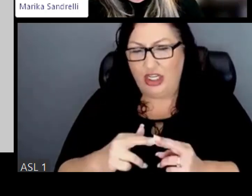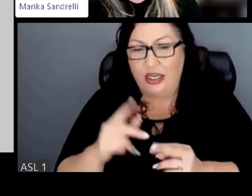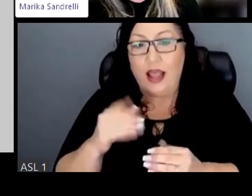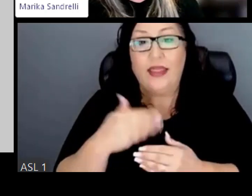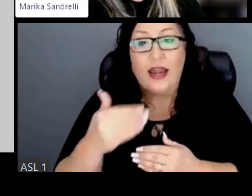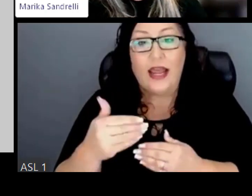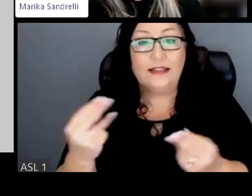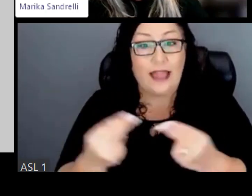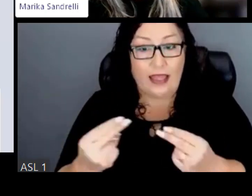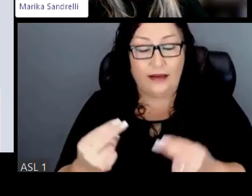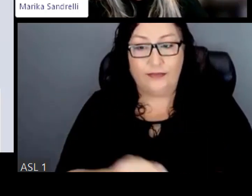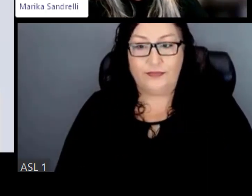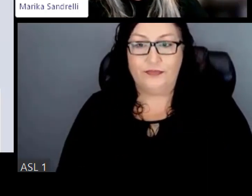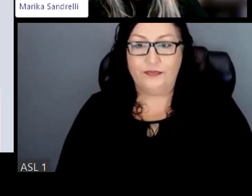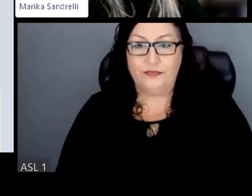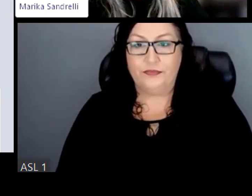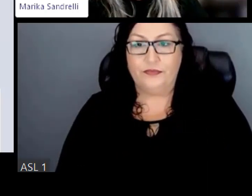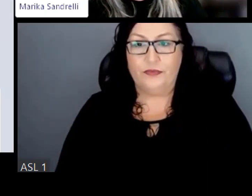slide.